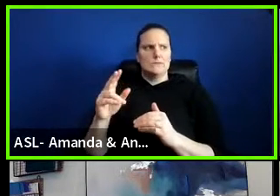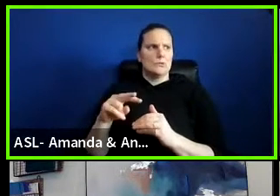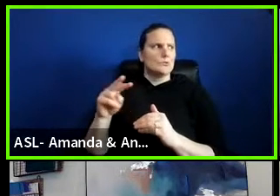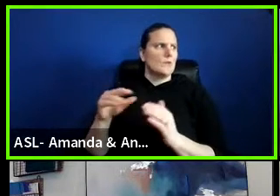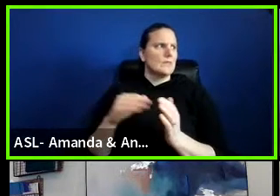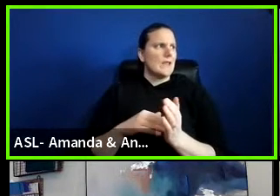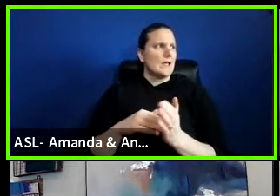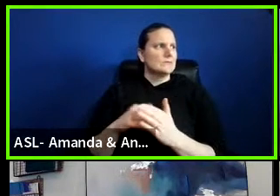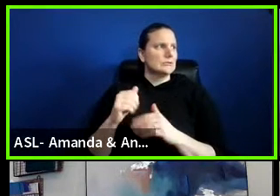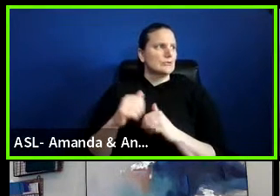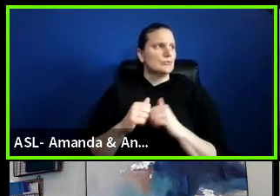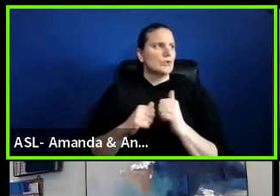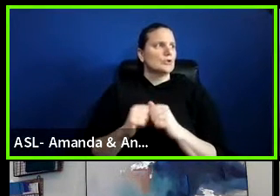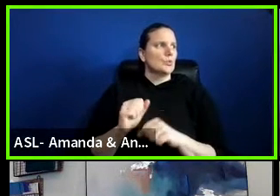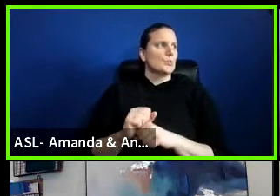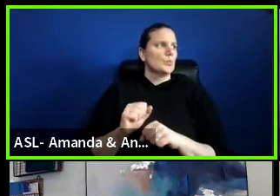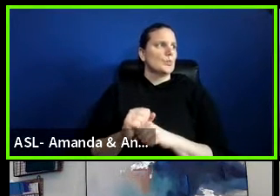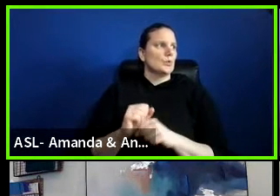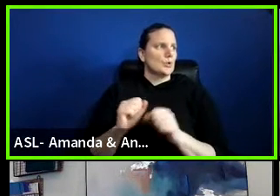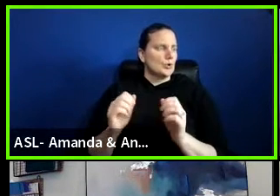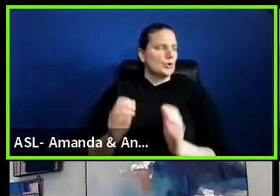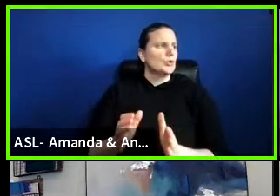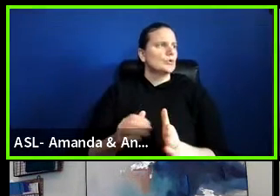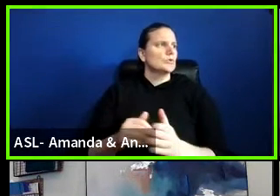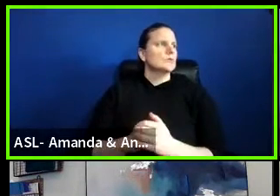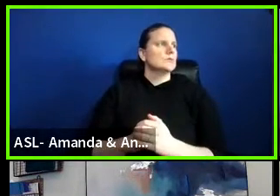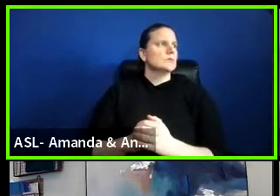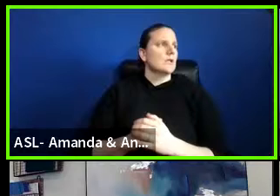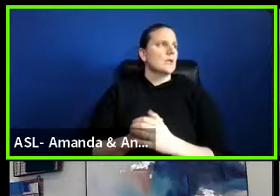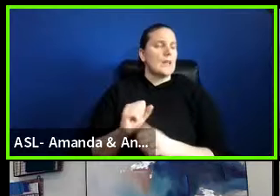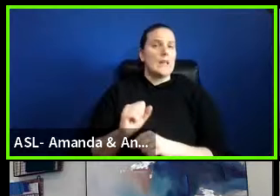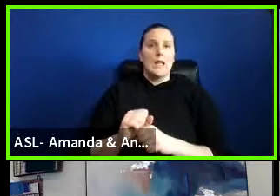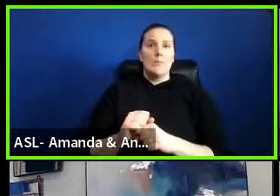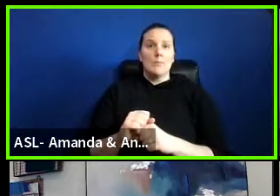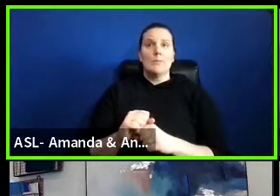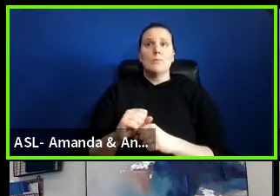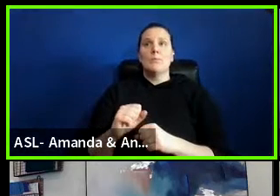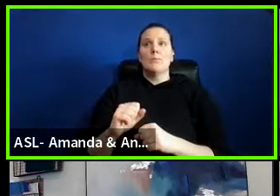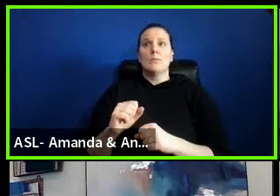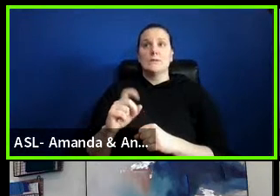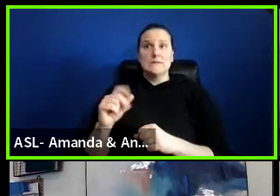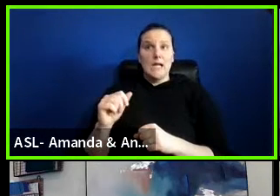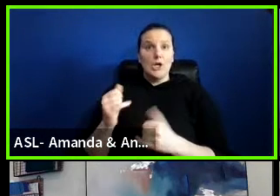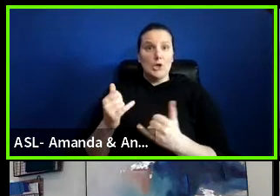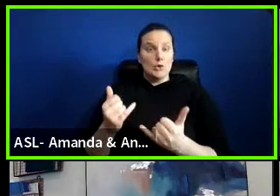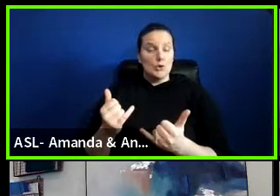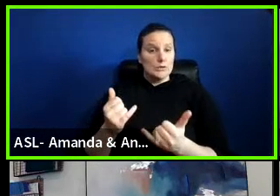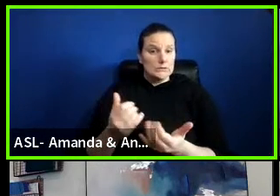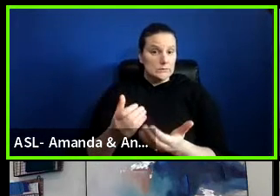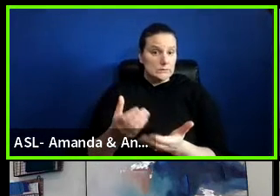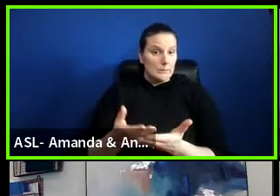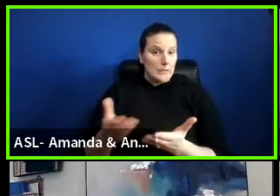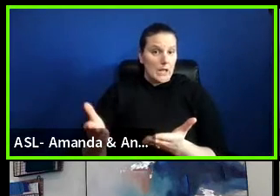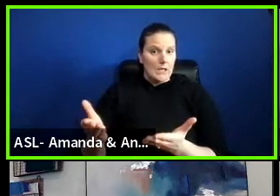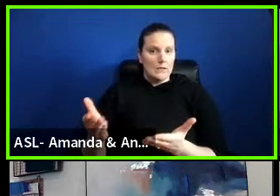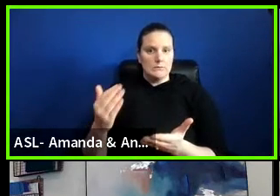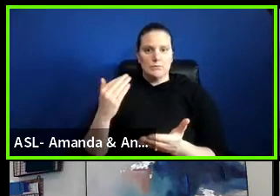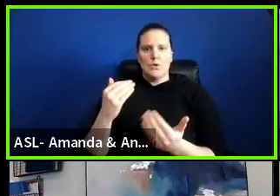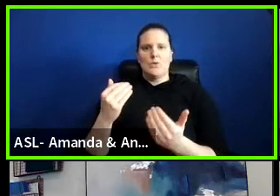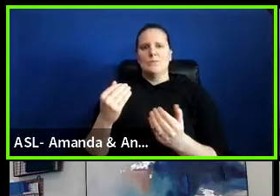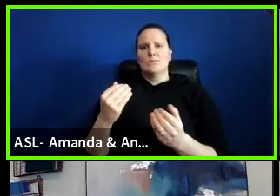construction workers. And then when looking at labor market data and current supply, we know that there are a little